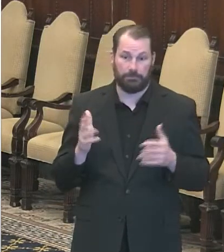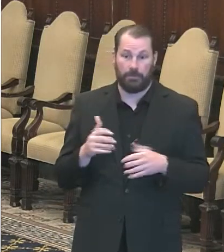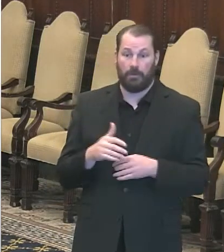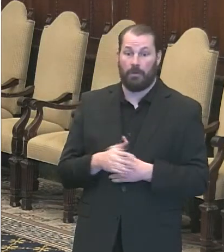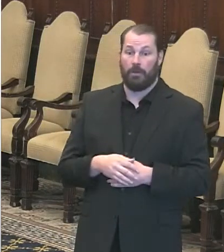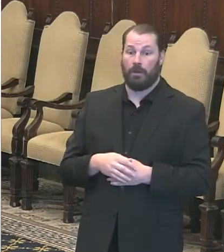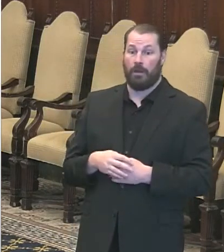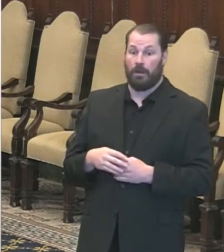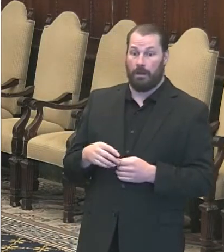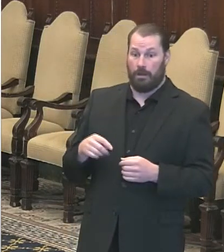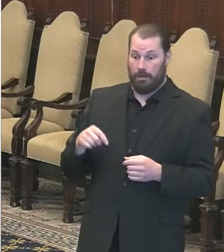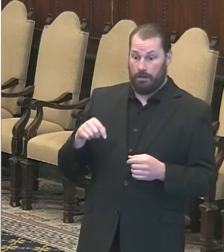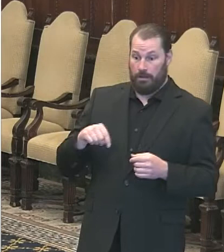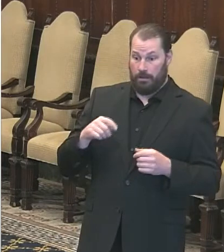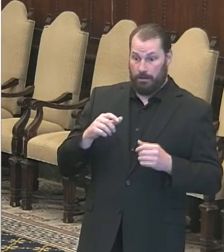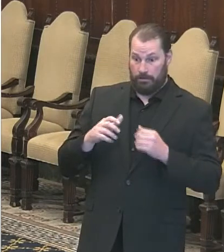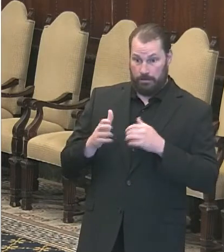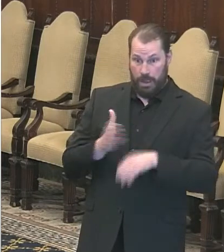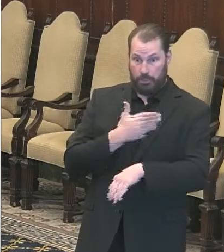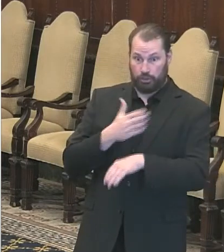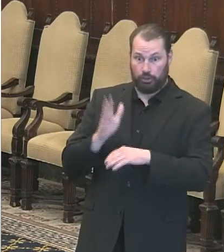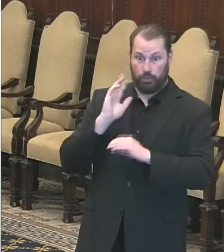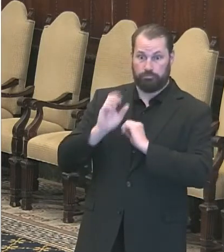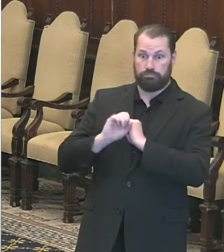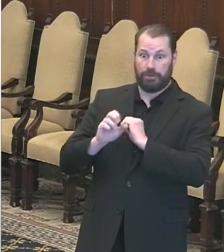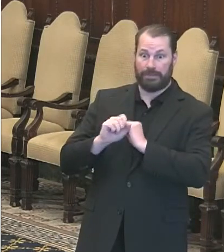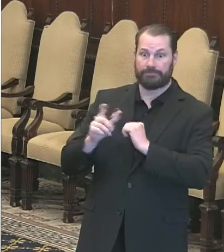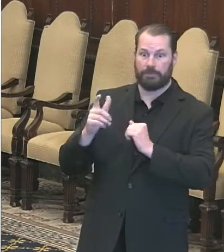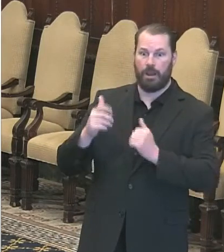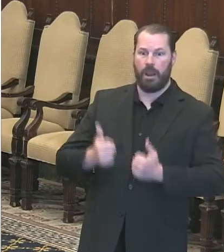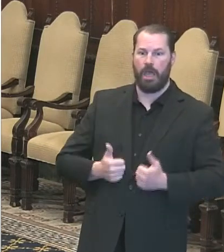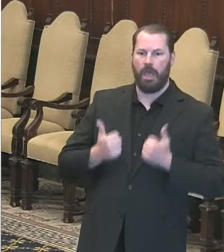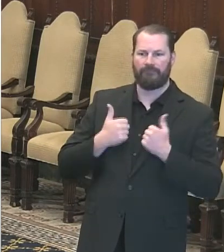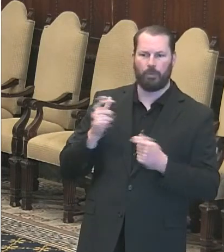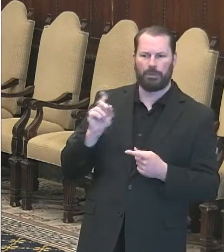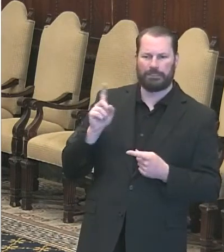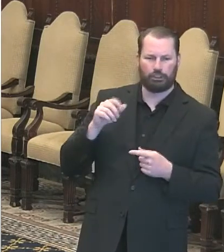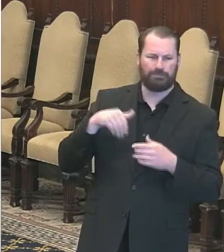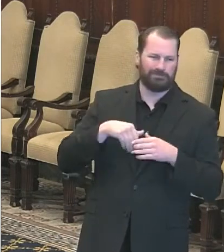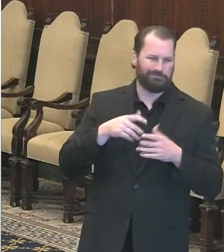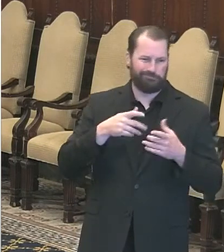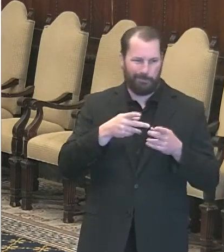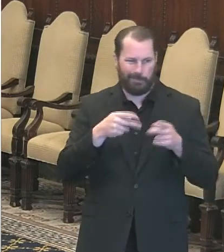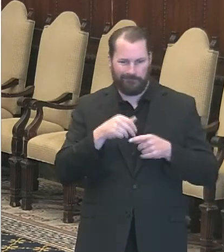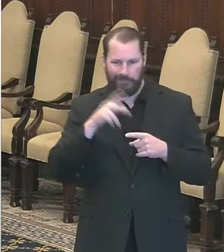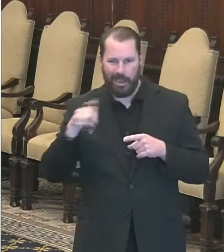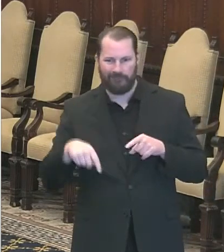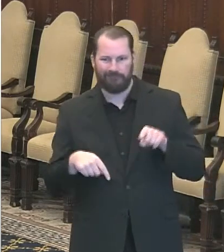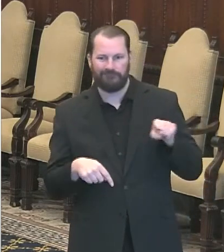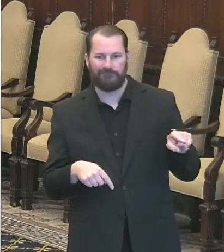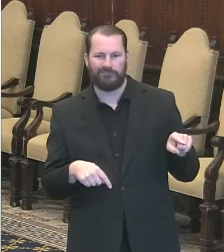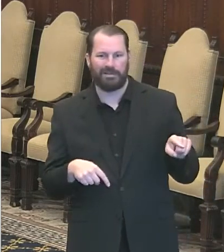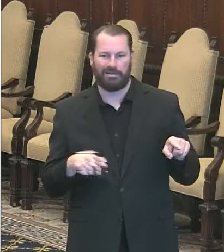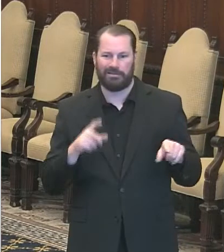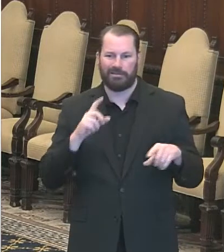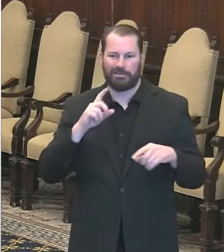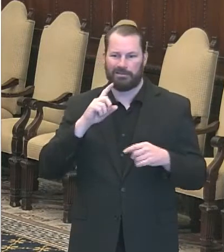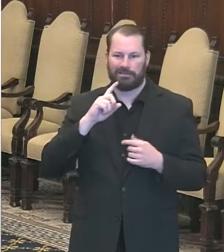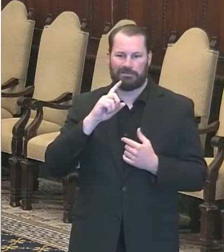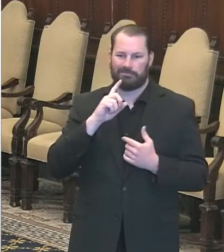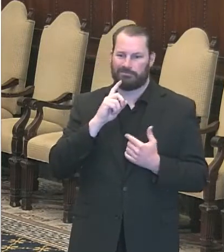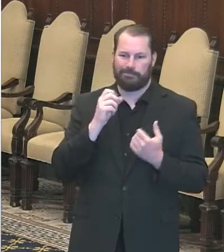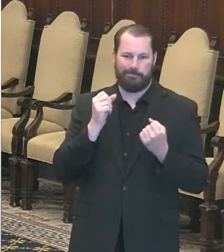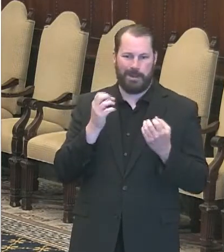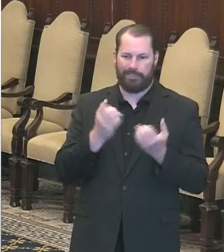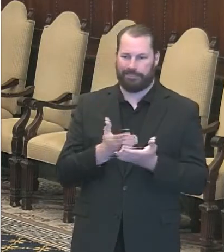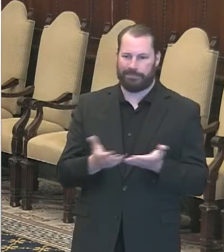broadcast live, that will be from a location in Philadelphia. And, just like any other thing that is happening in the city,